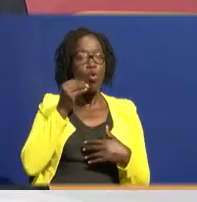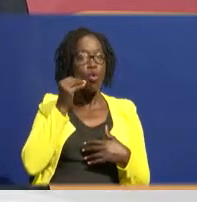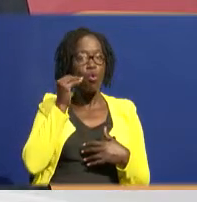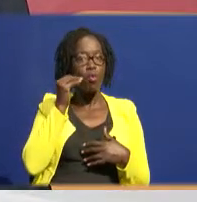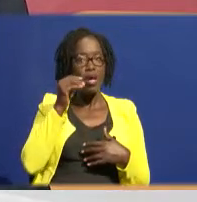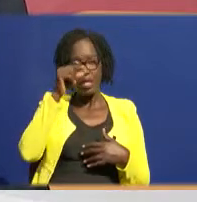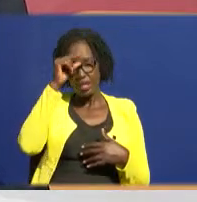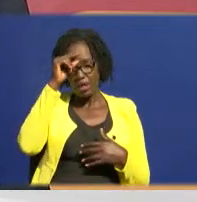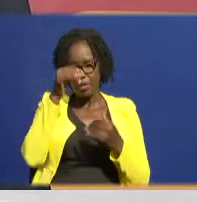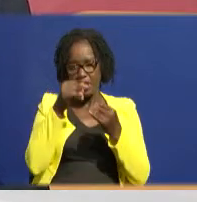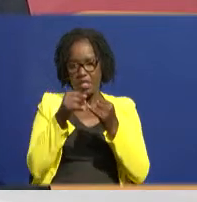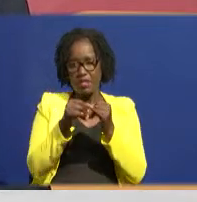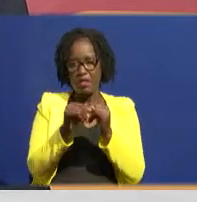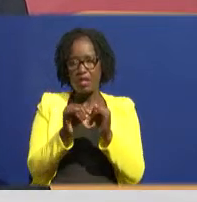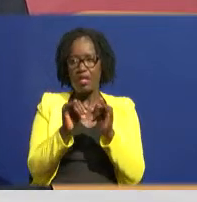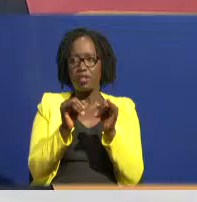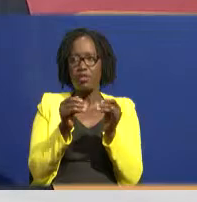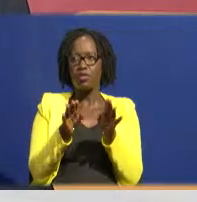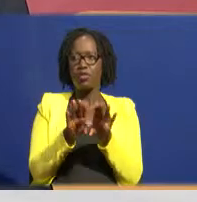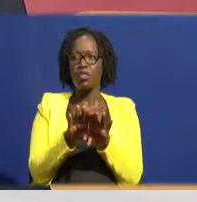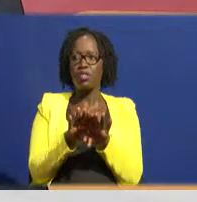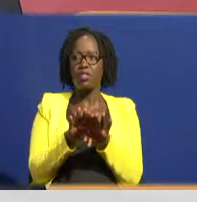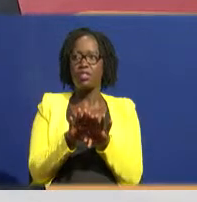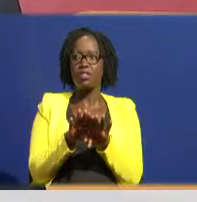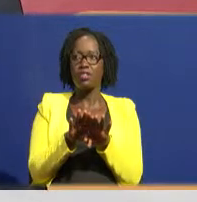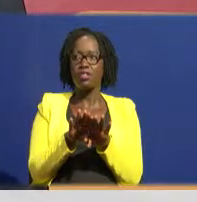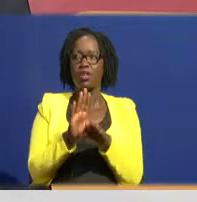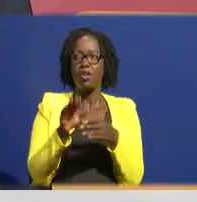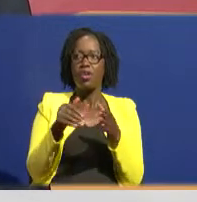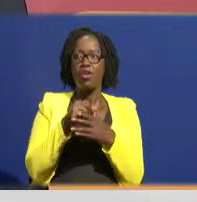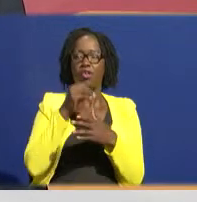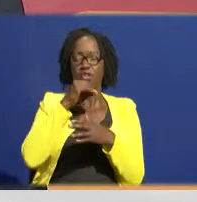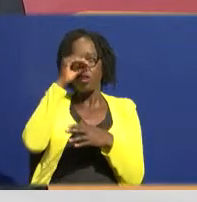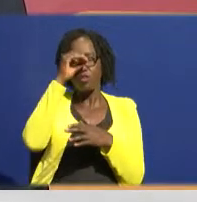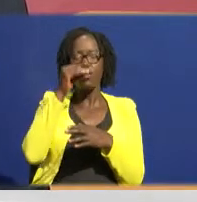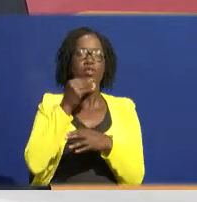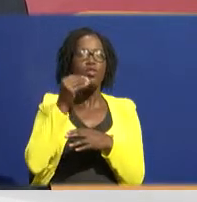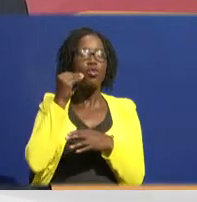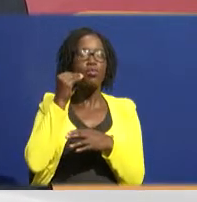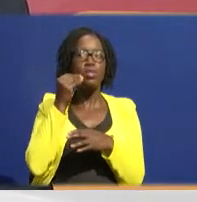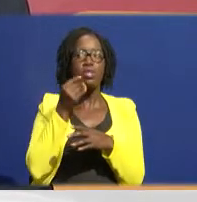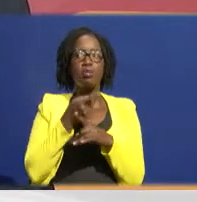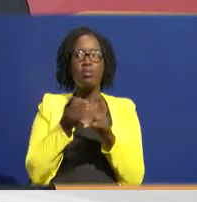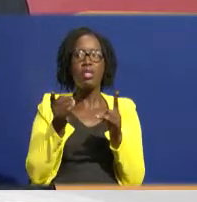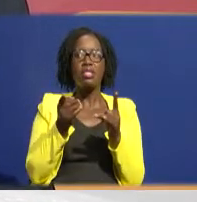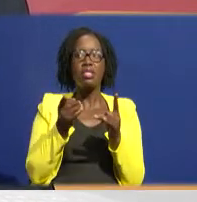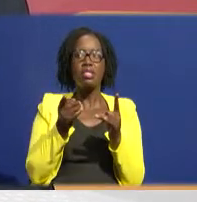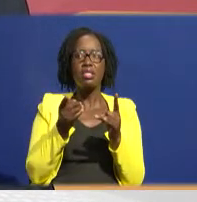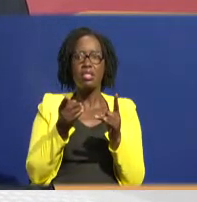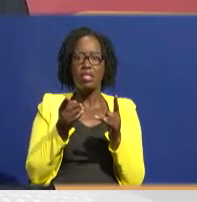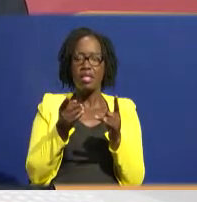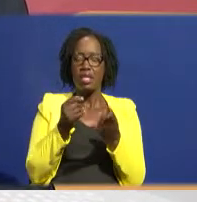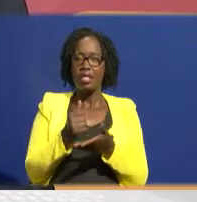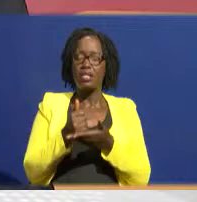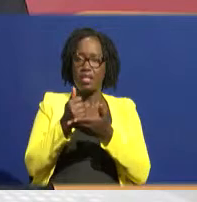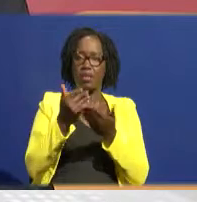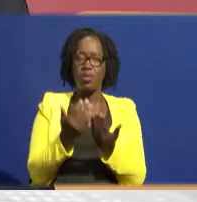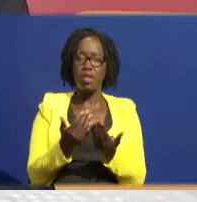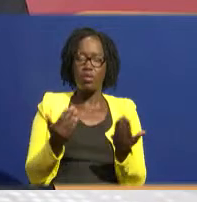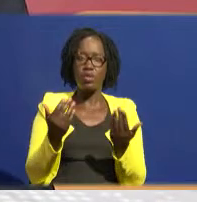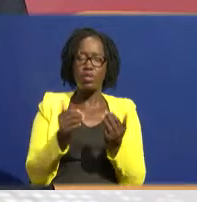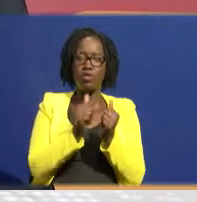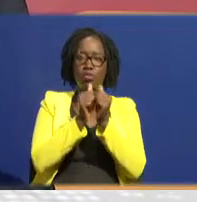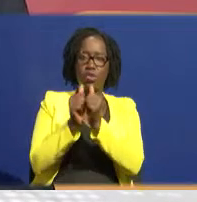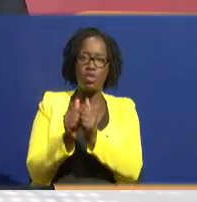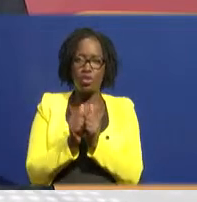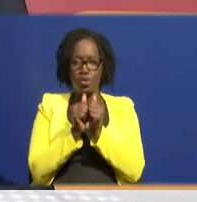even the government is trying to close all the orphanage homes. But this was actually helping our children to be